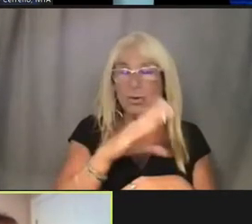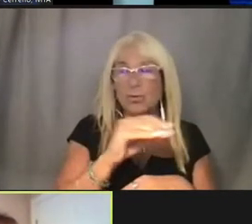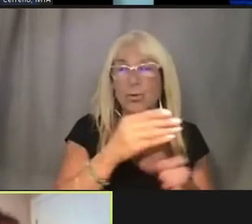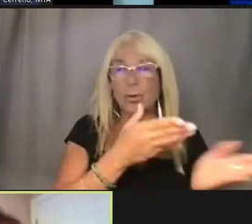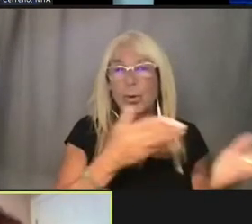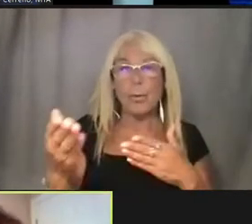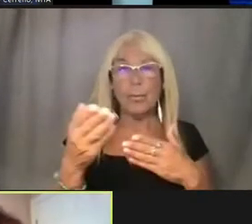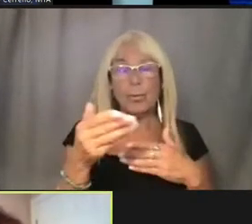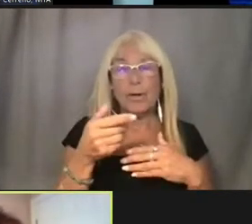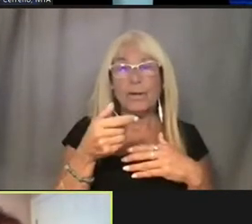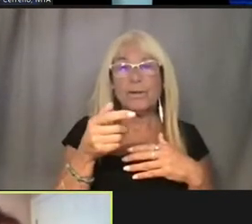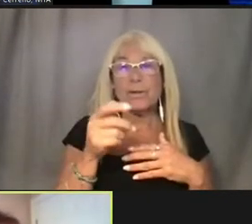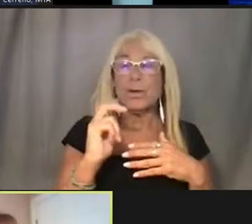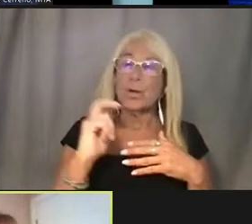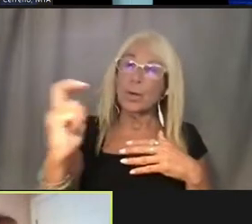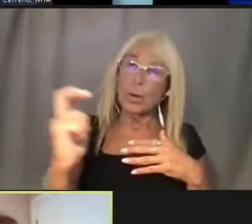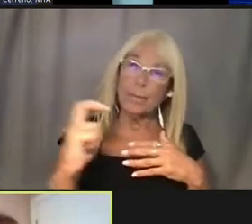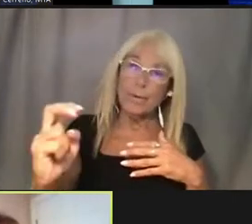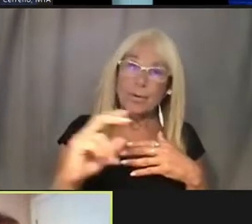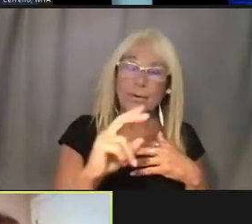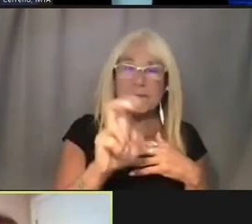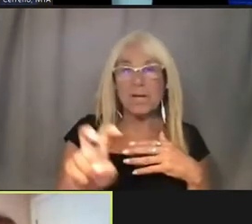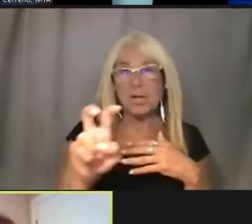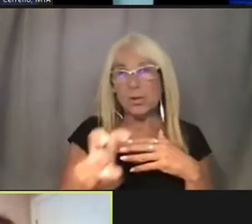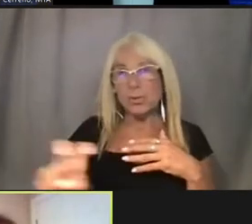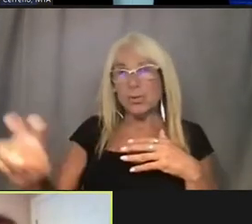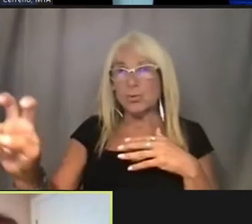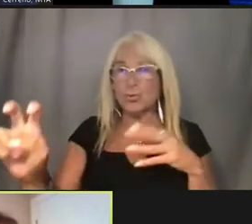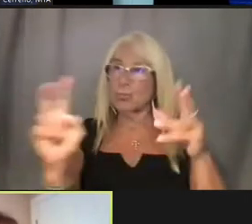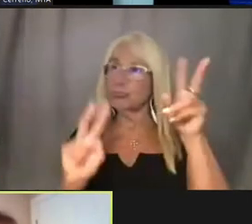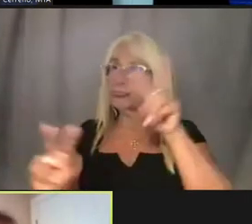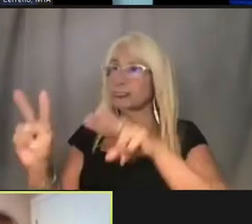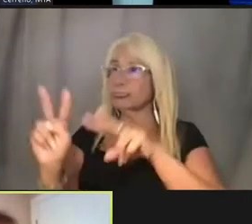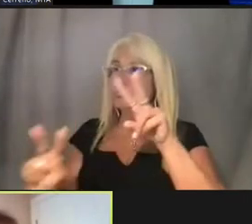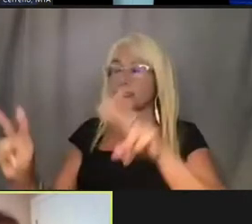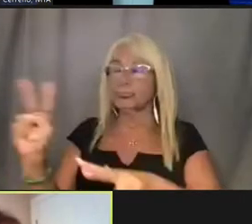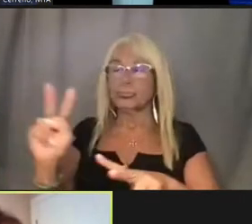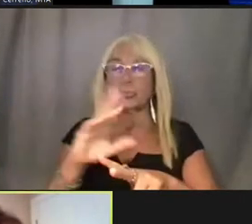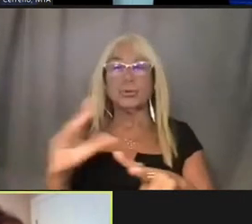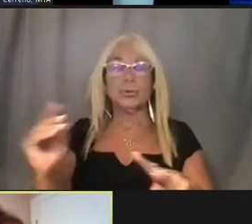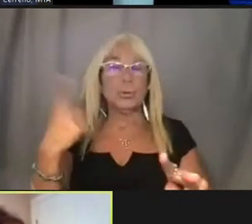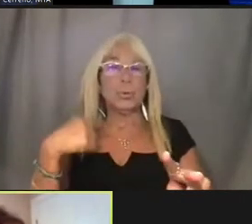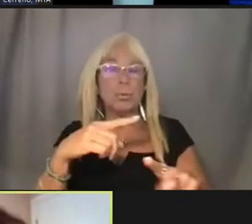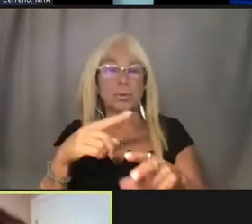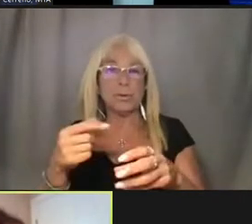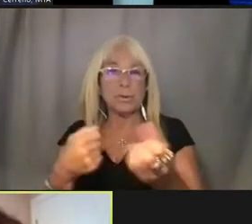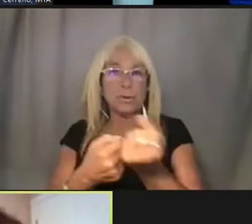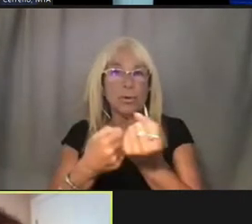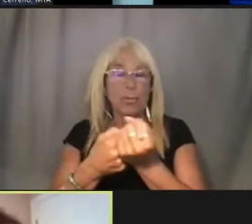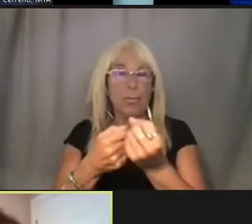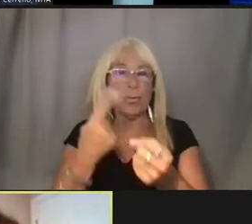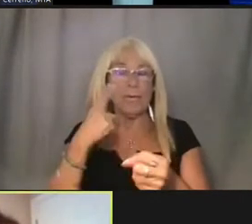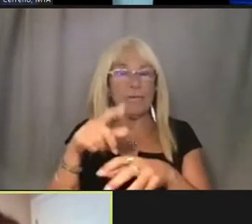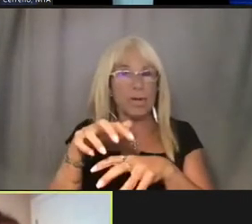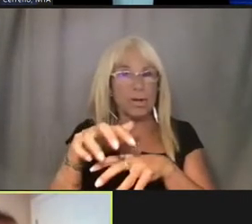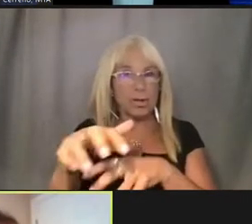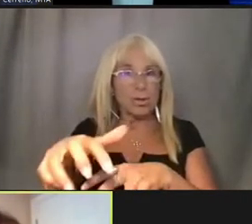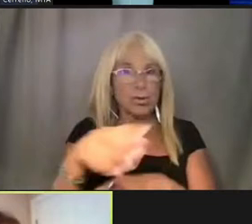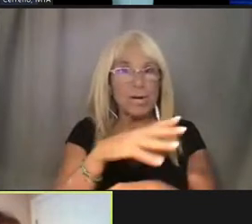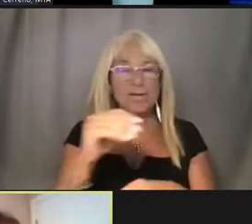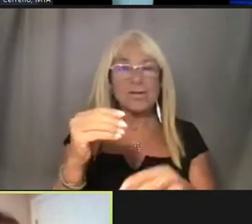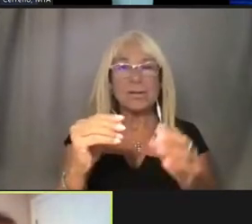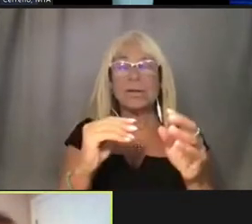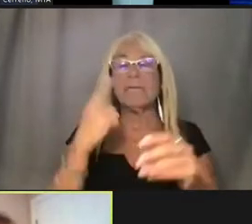to New York City although we support efforts to address congestion in the city we are extremely concerned by the options